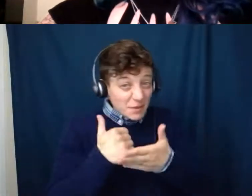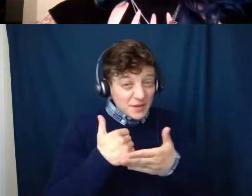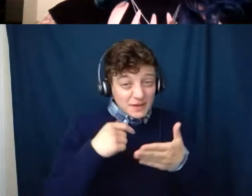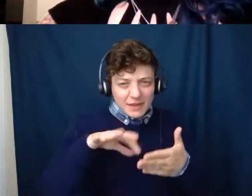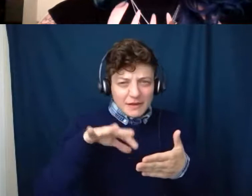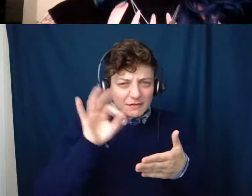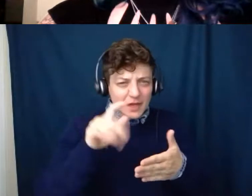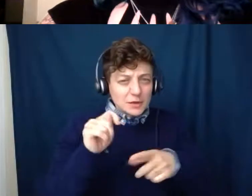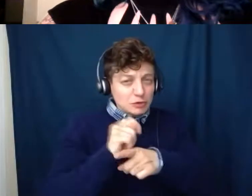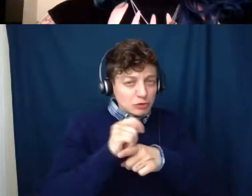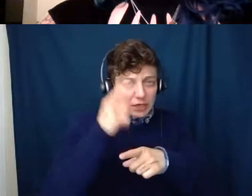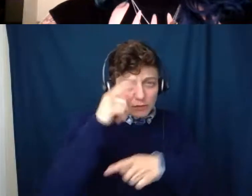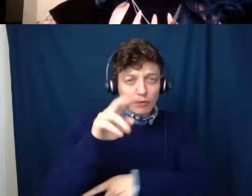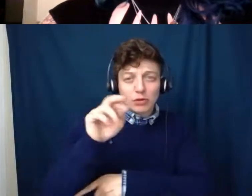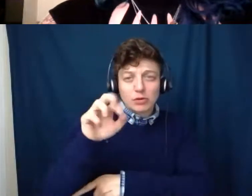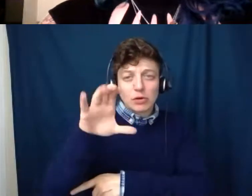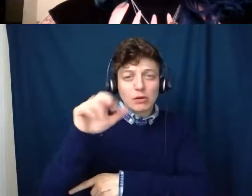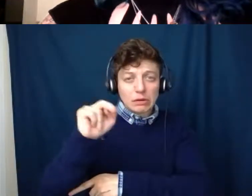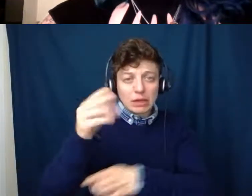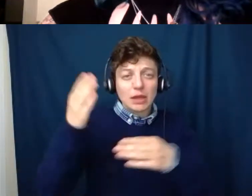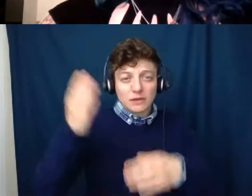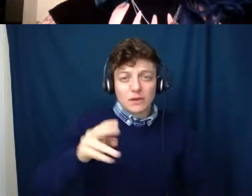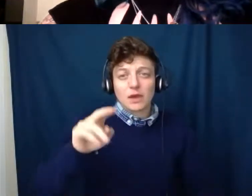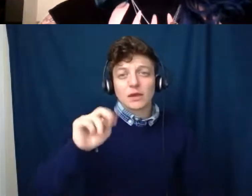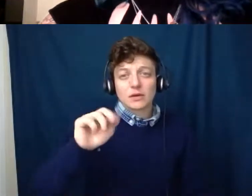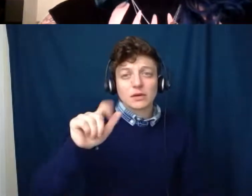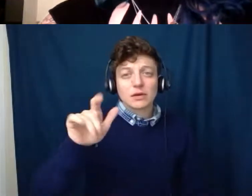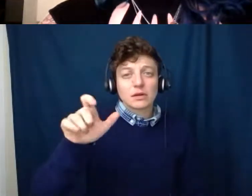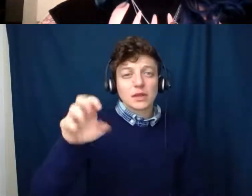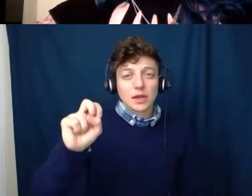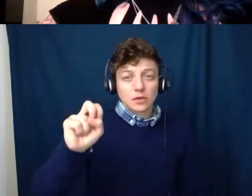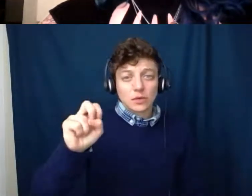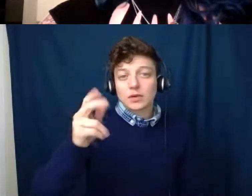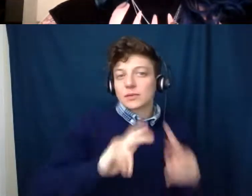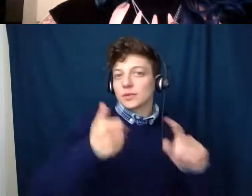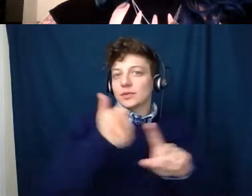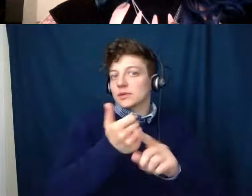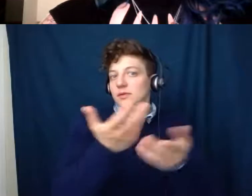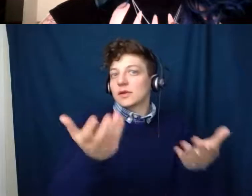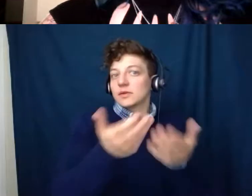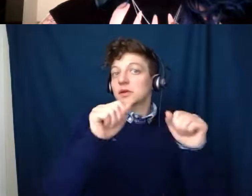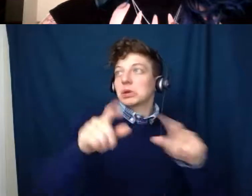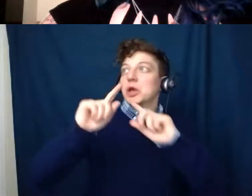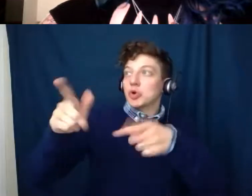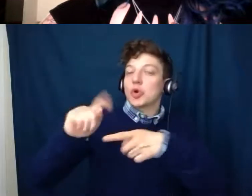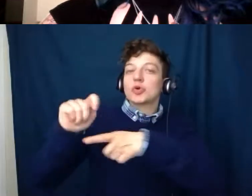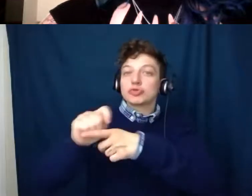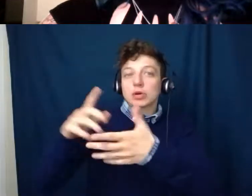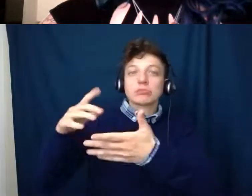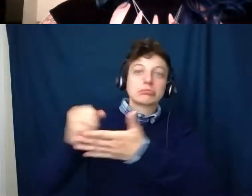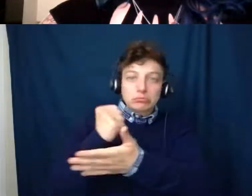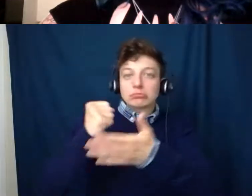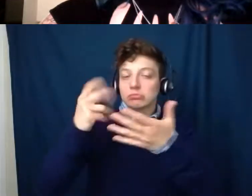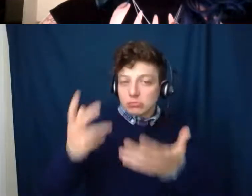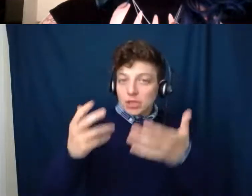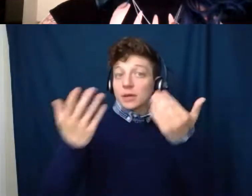the Narcan/naloxone, so that folks who are at this call could go and get that training and maybe